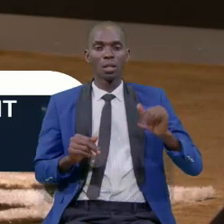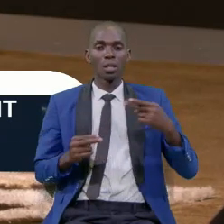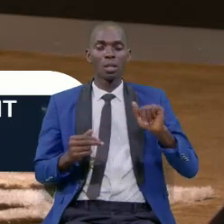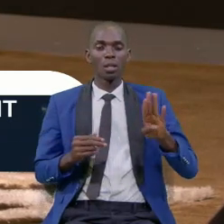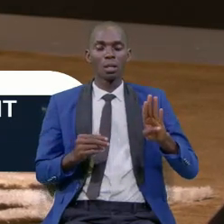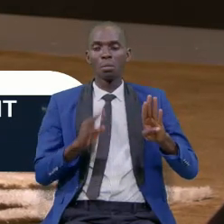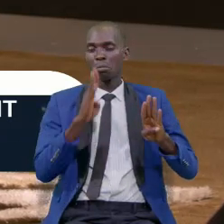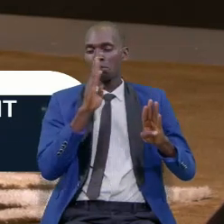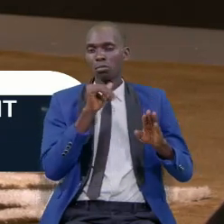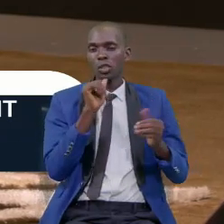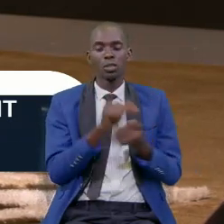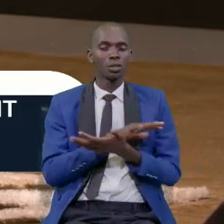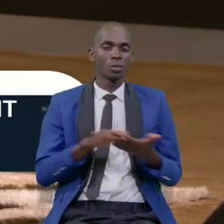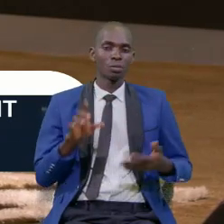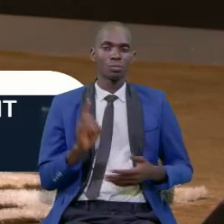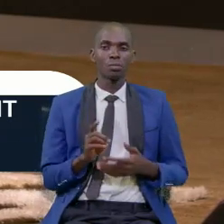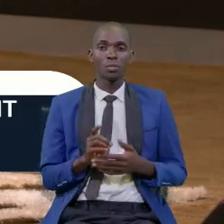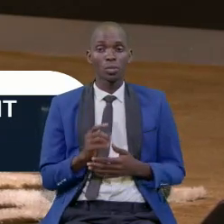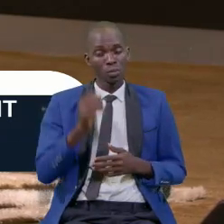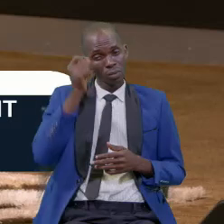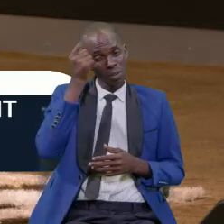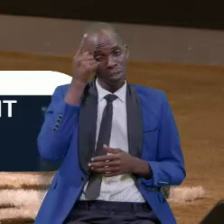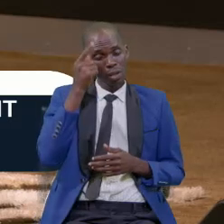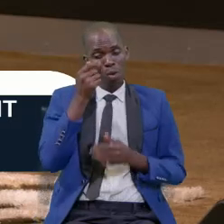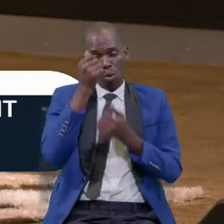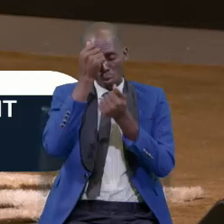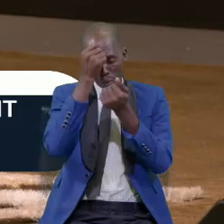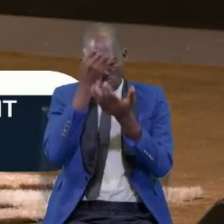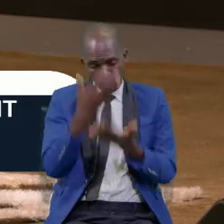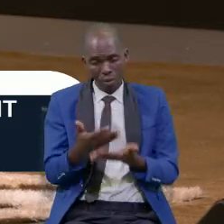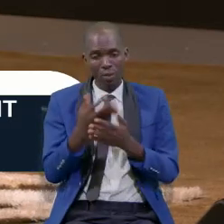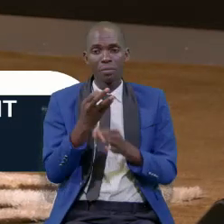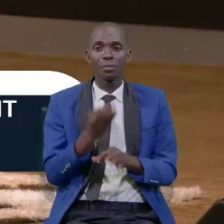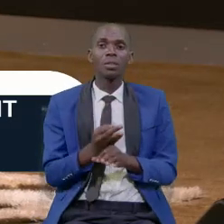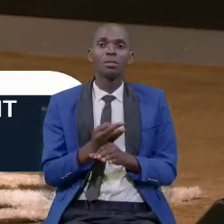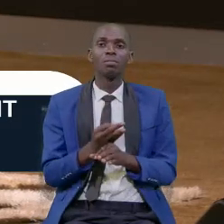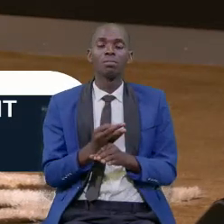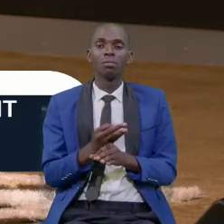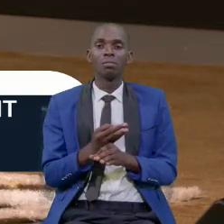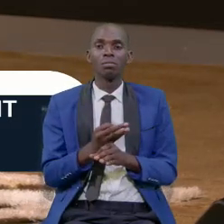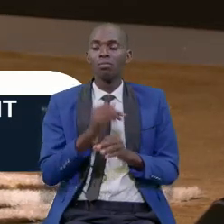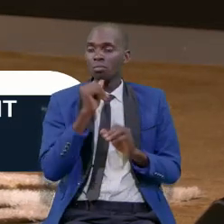not. Understand? Obedient faith, resilient faith,